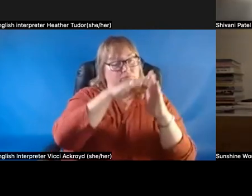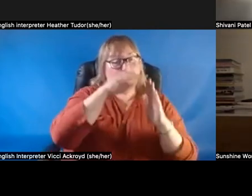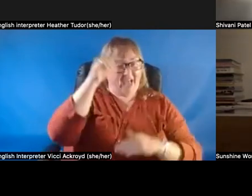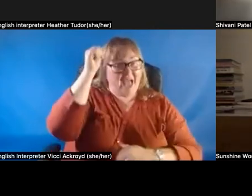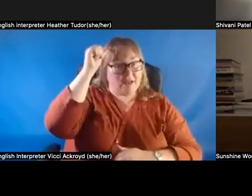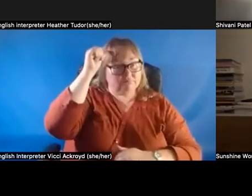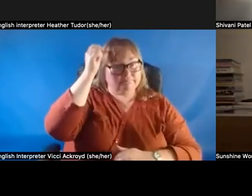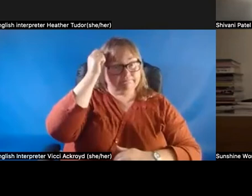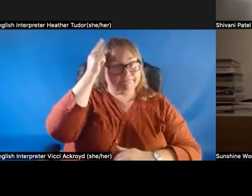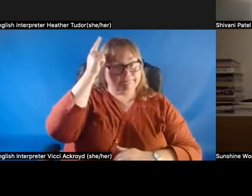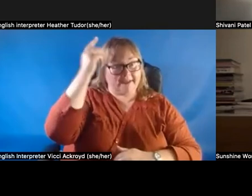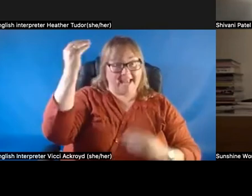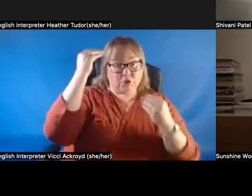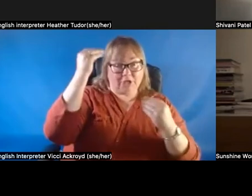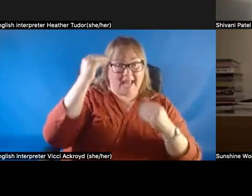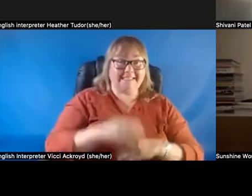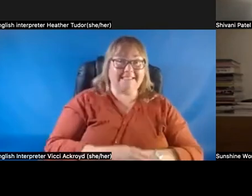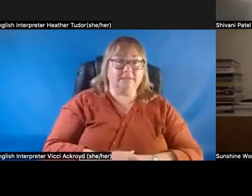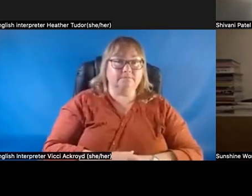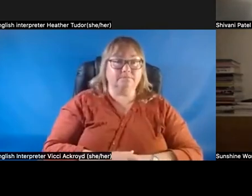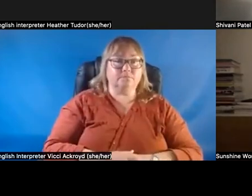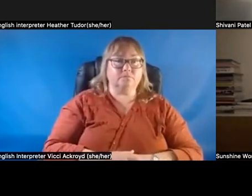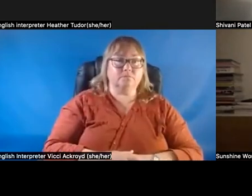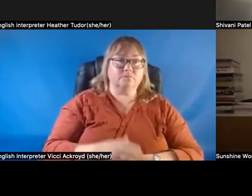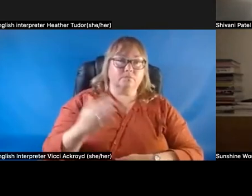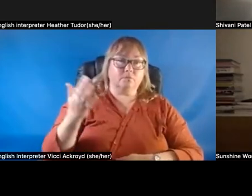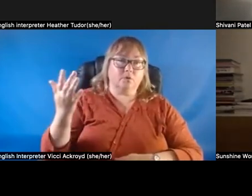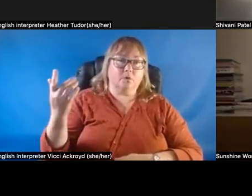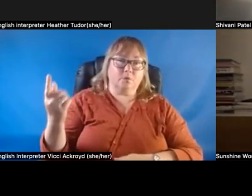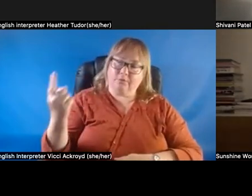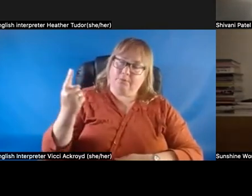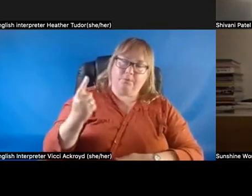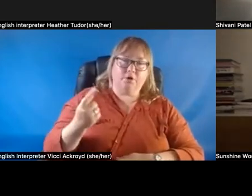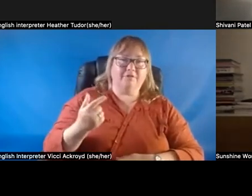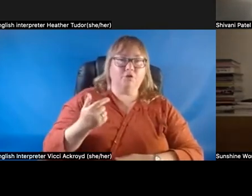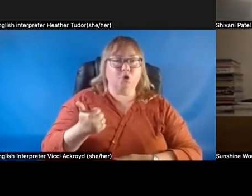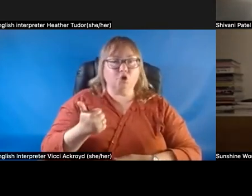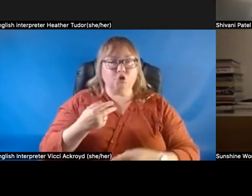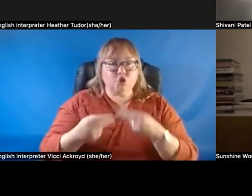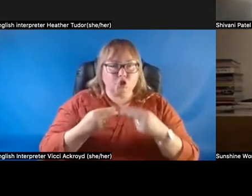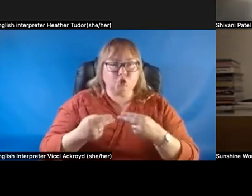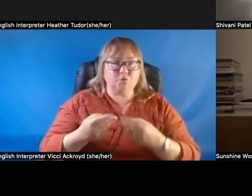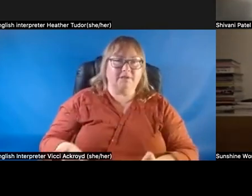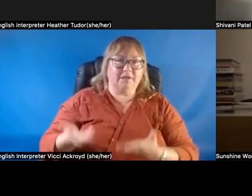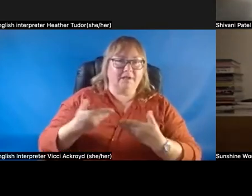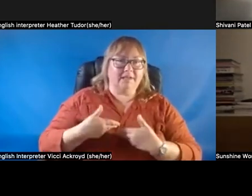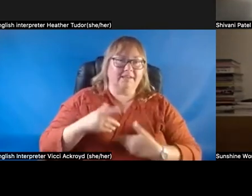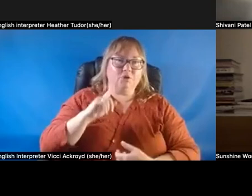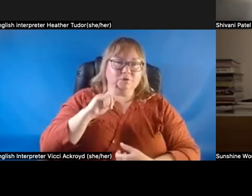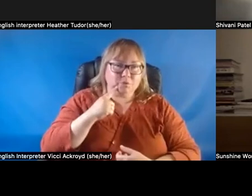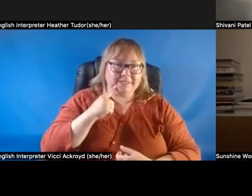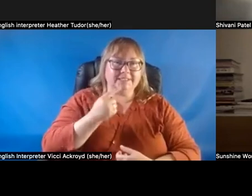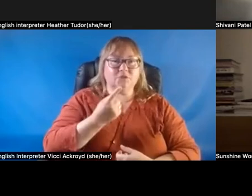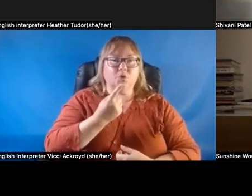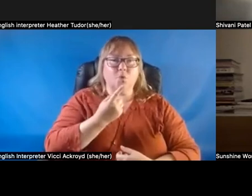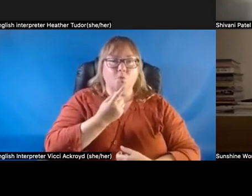And so when someone comes to give you a good news, you give like sweets and water. So they didn't have,